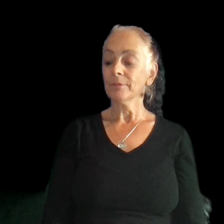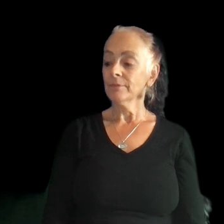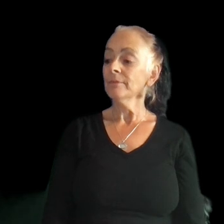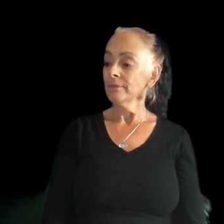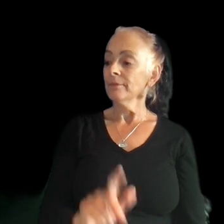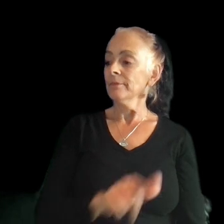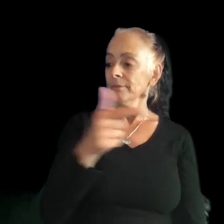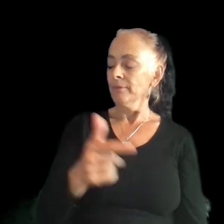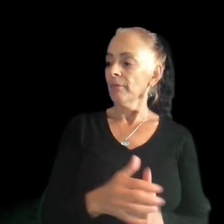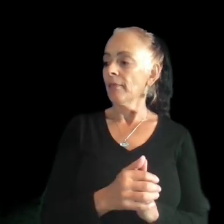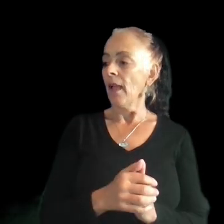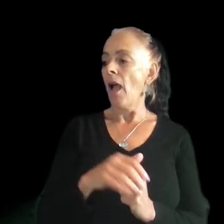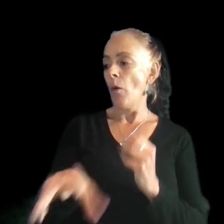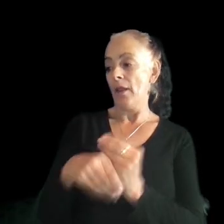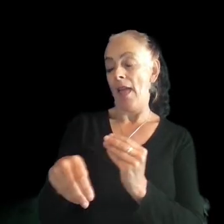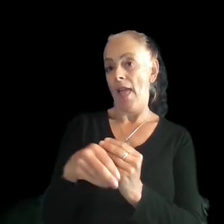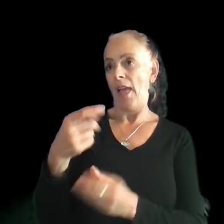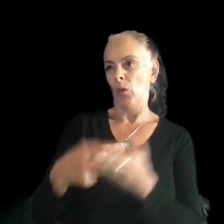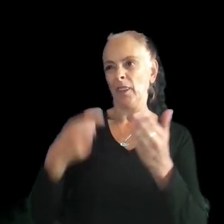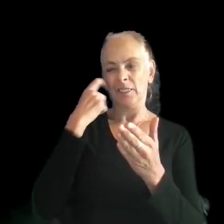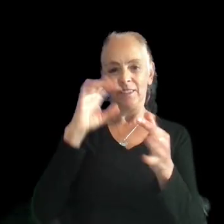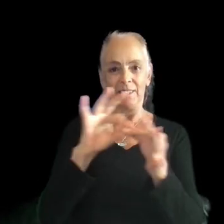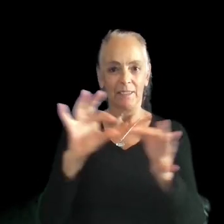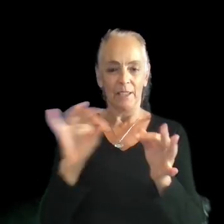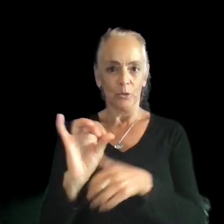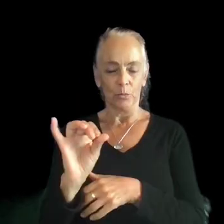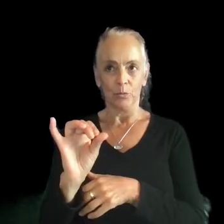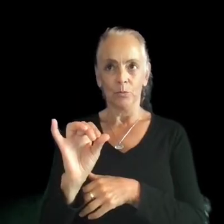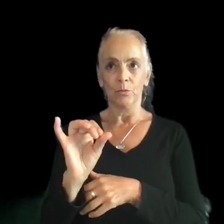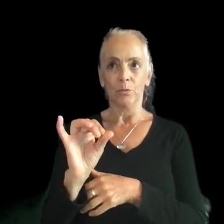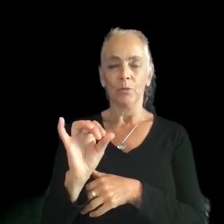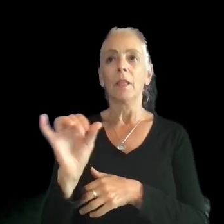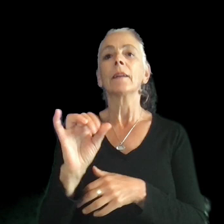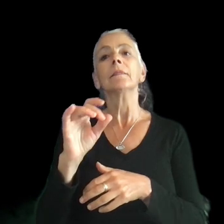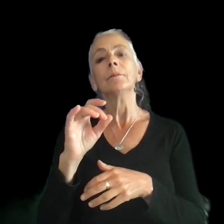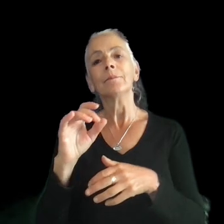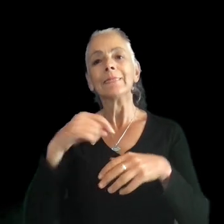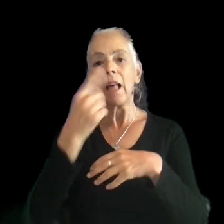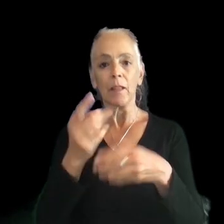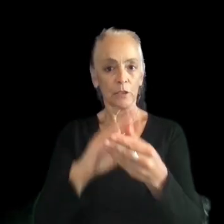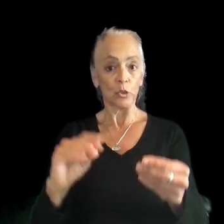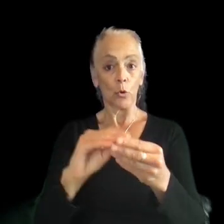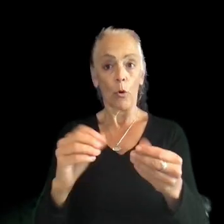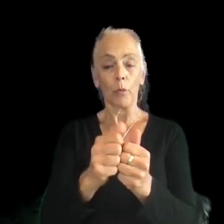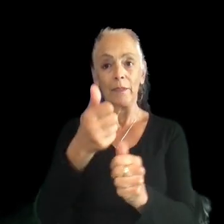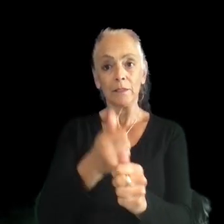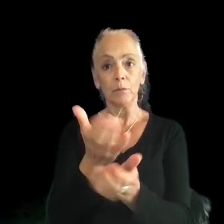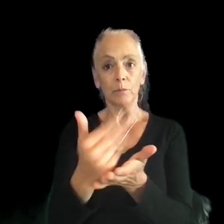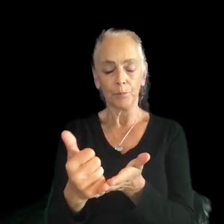yeah and just just add to what you were saying there celia in terms of like being able to tell a story with each piece of that i